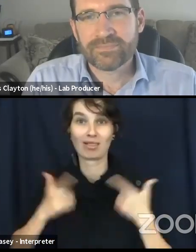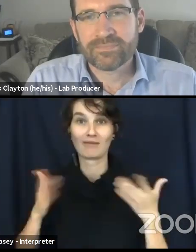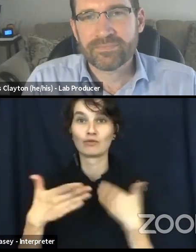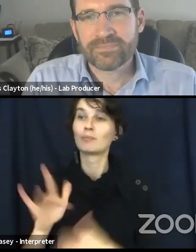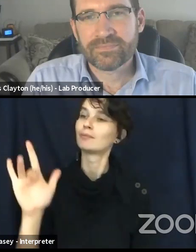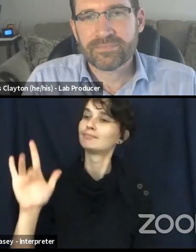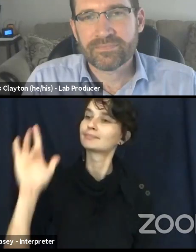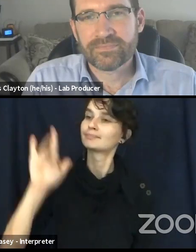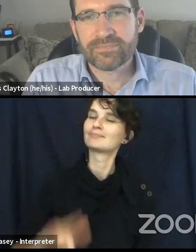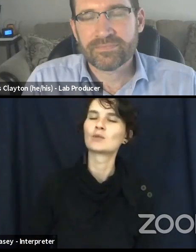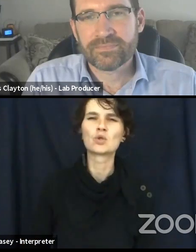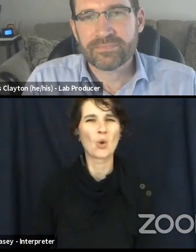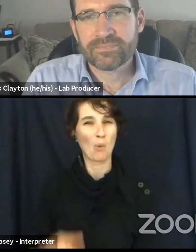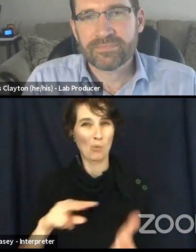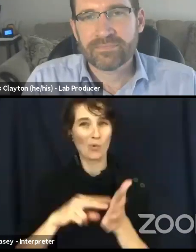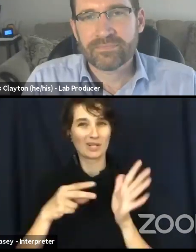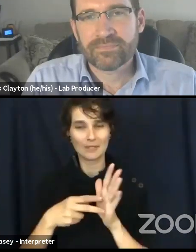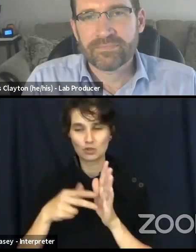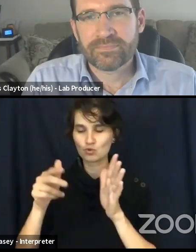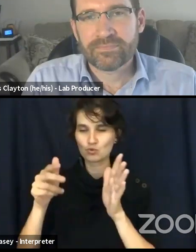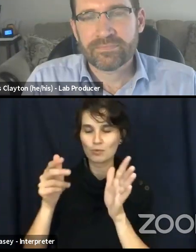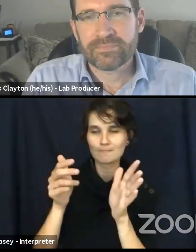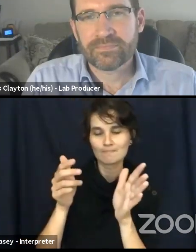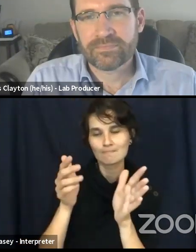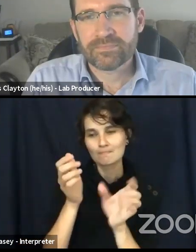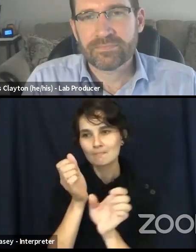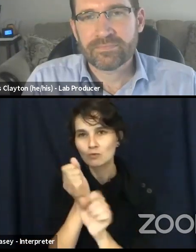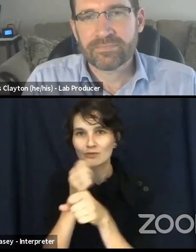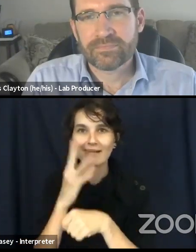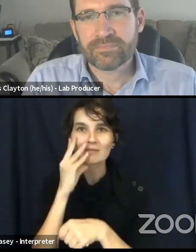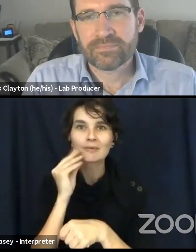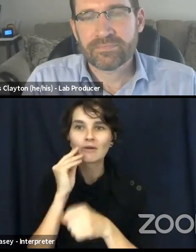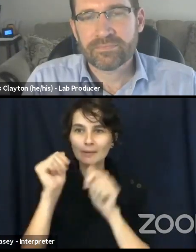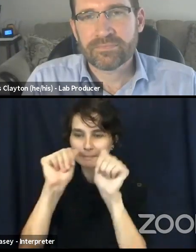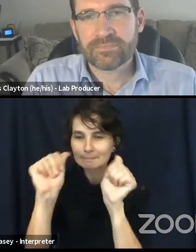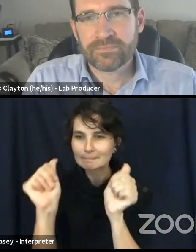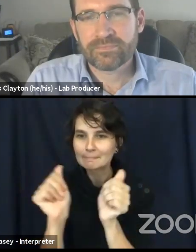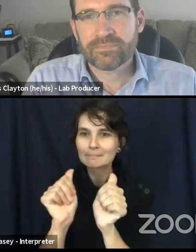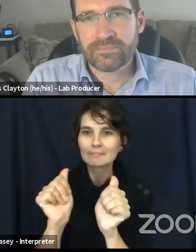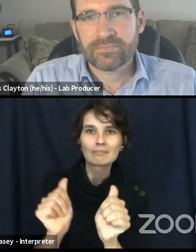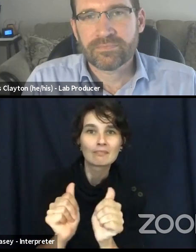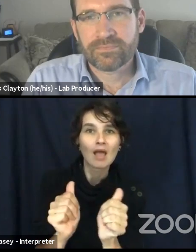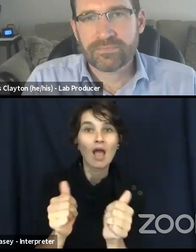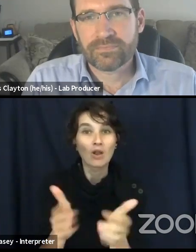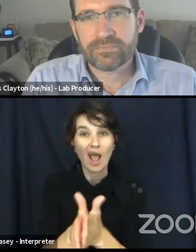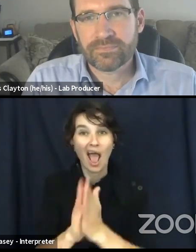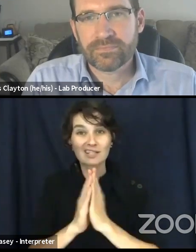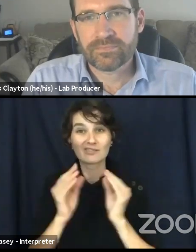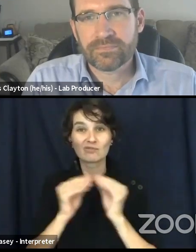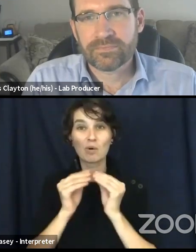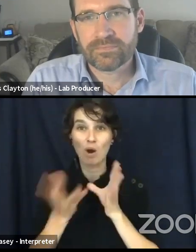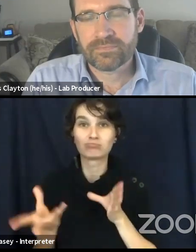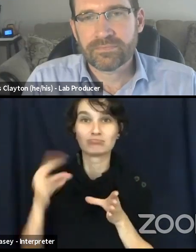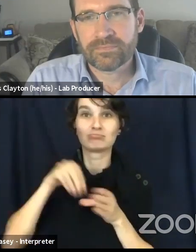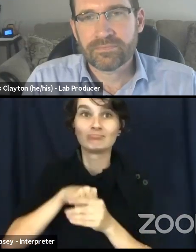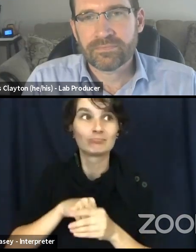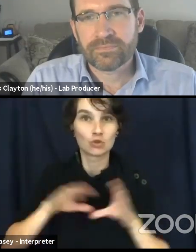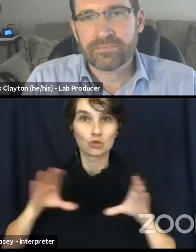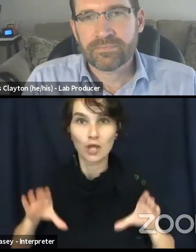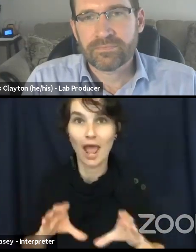sculpt experiences that are calling for a more proactive engagement on the audience's part? Mm-hmm. And is